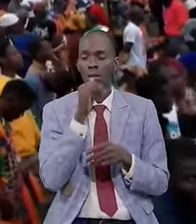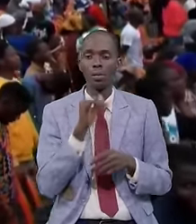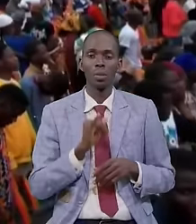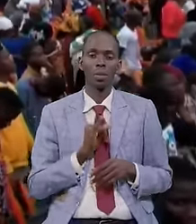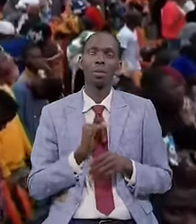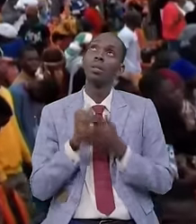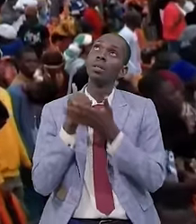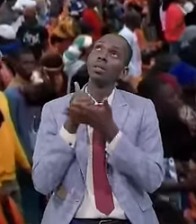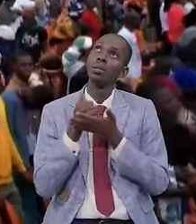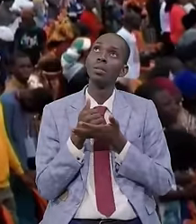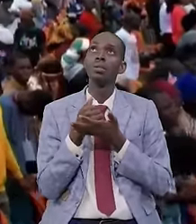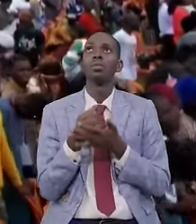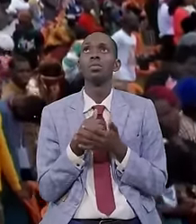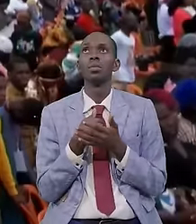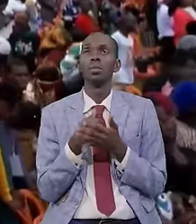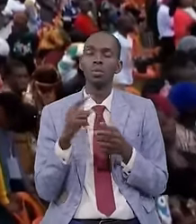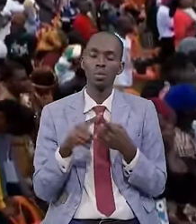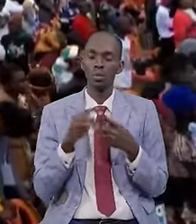me stand out.